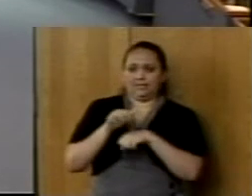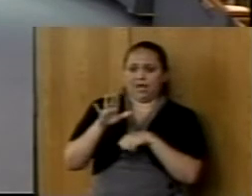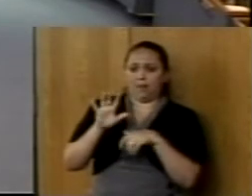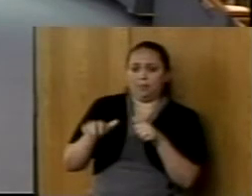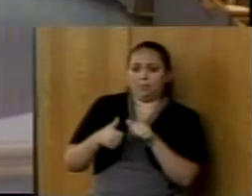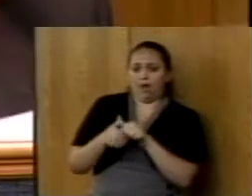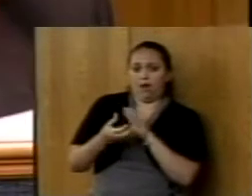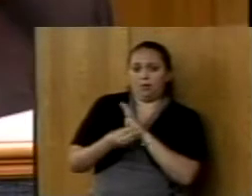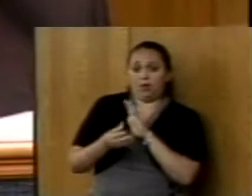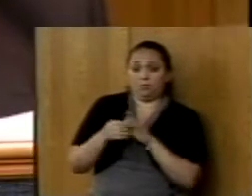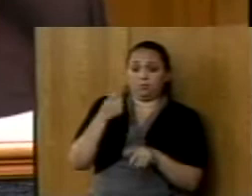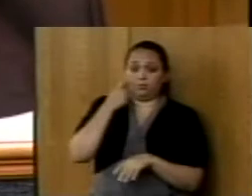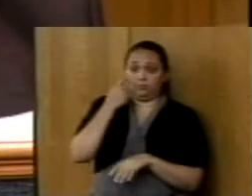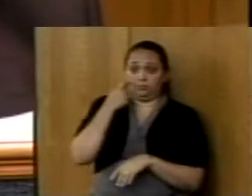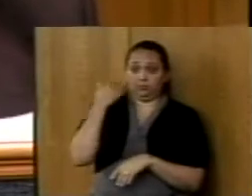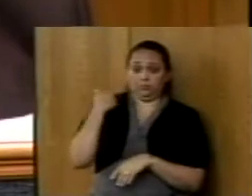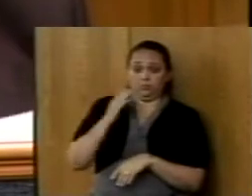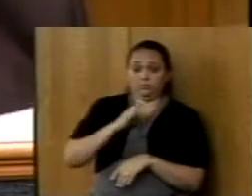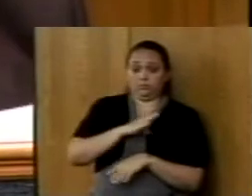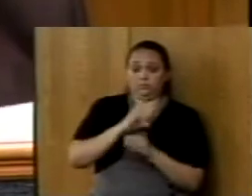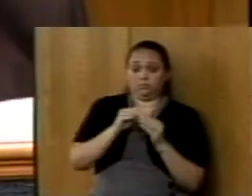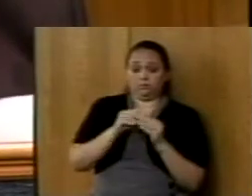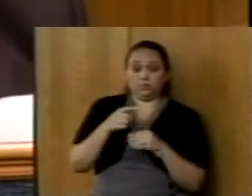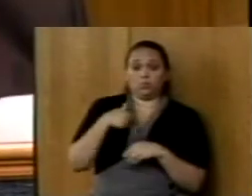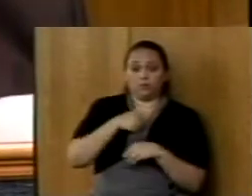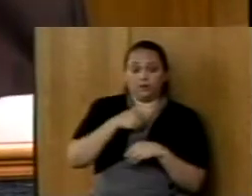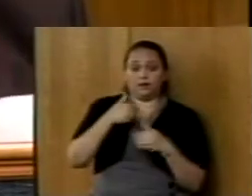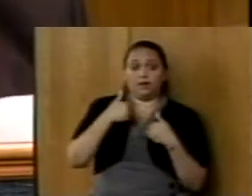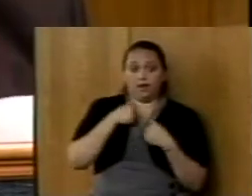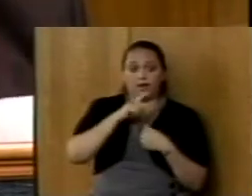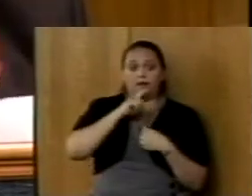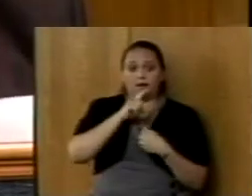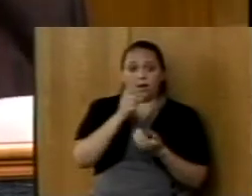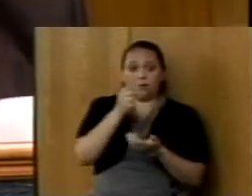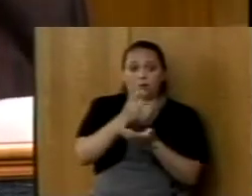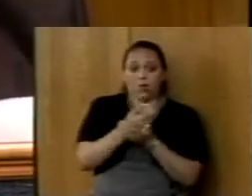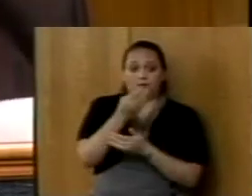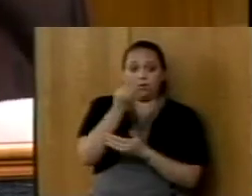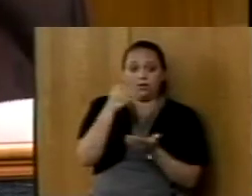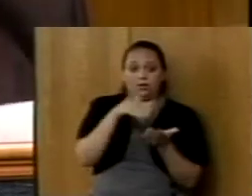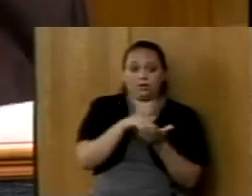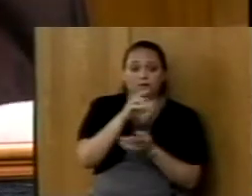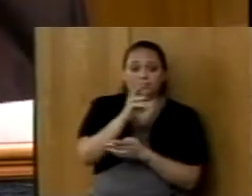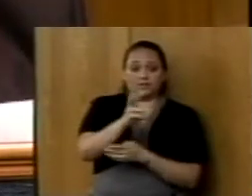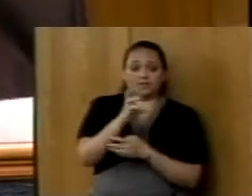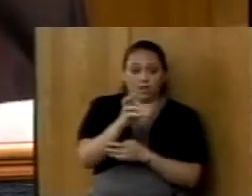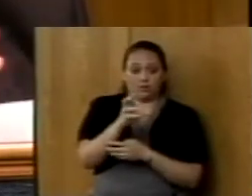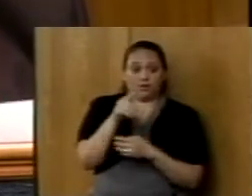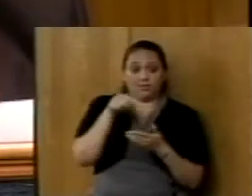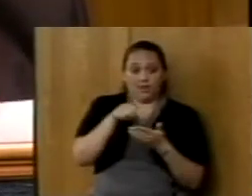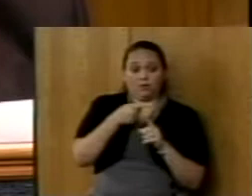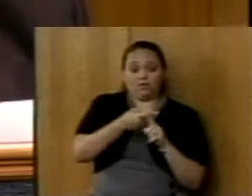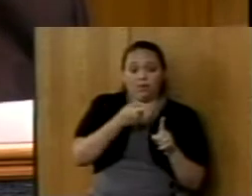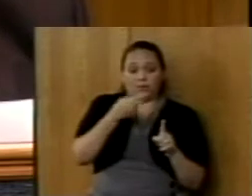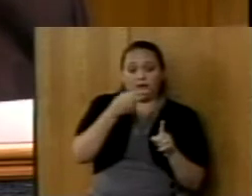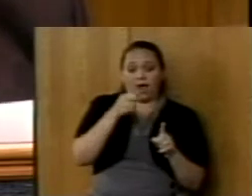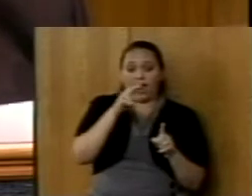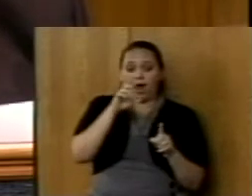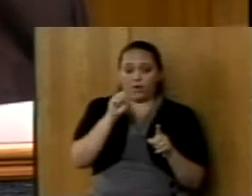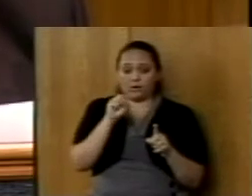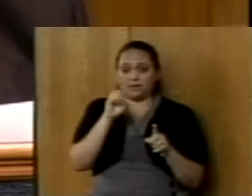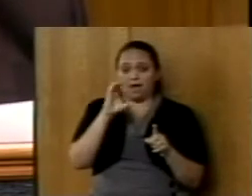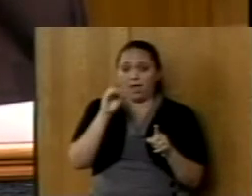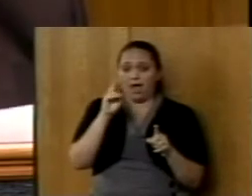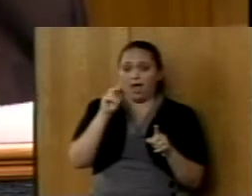at the previous board meeting, we had an actually where we approved the $14,600, and it was from the Harris County. I